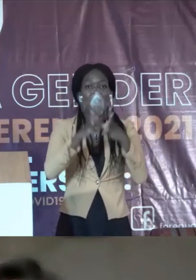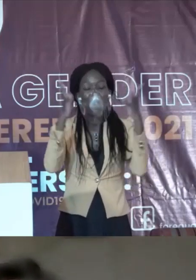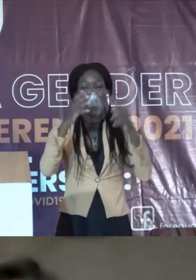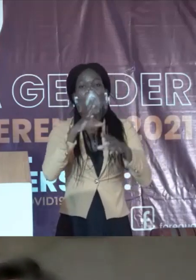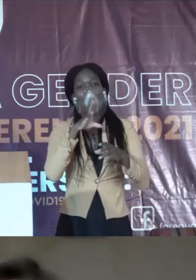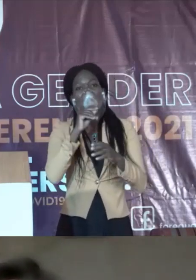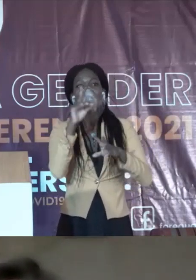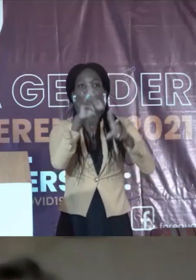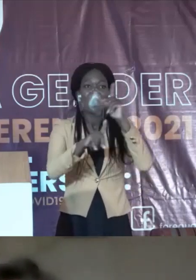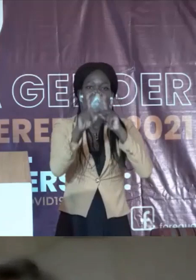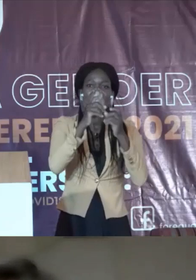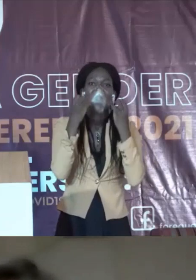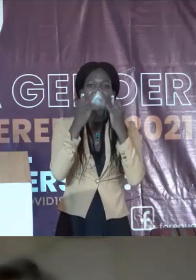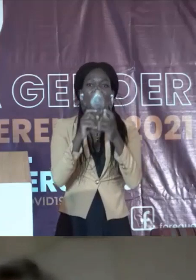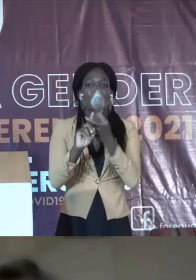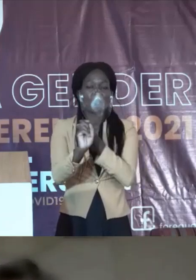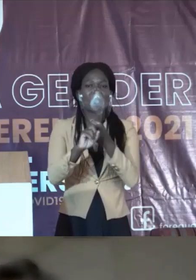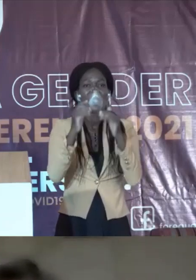around gender equity,